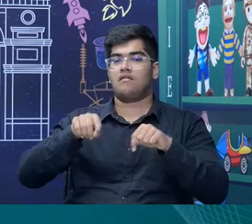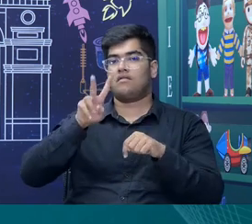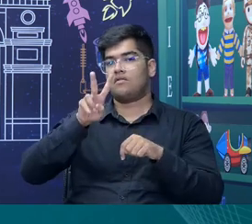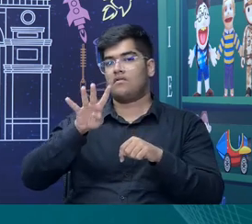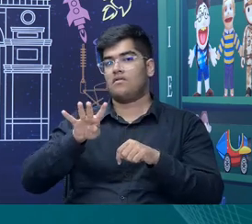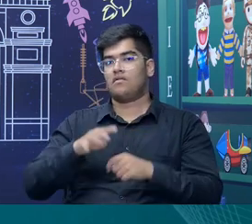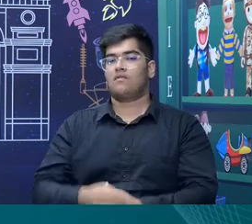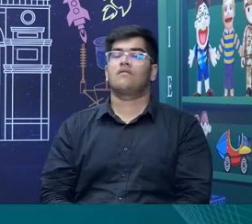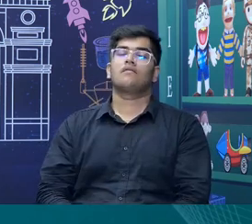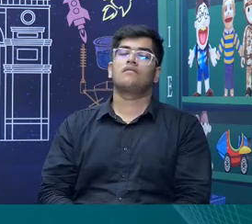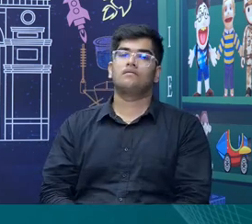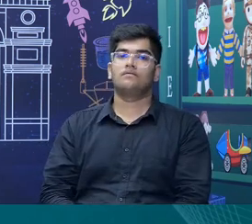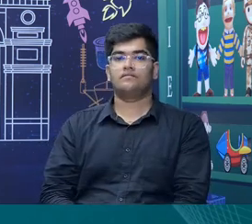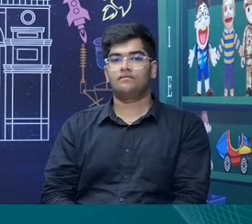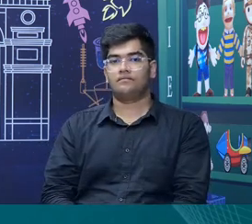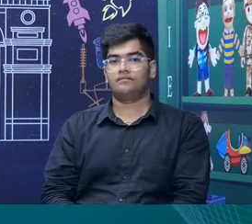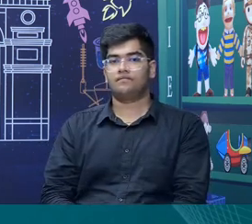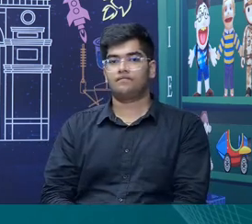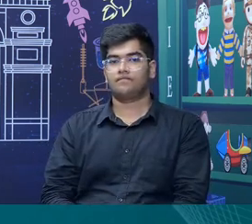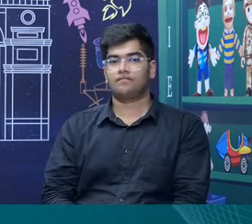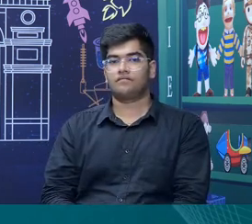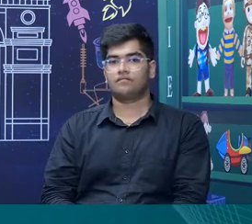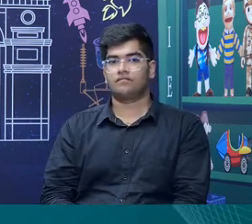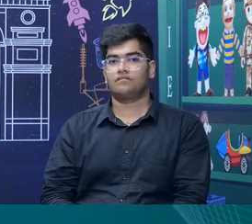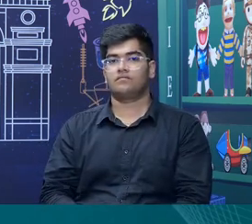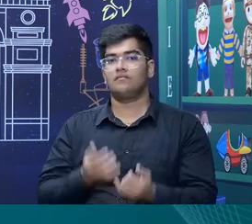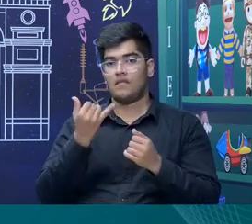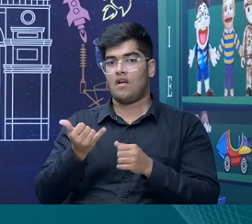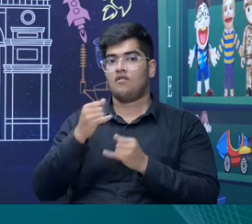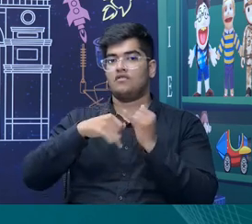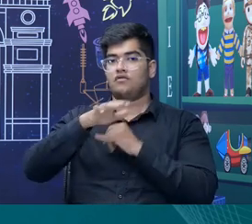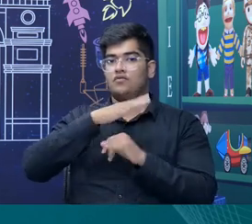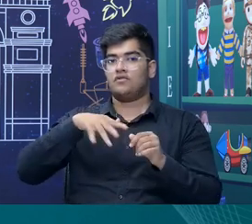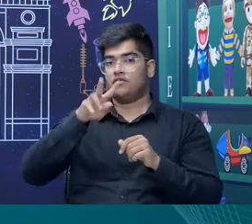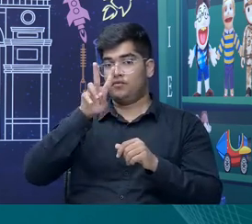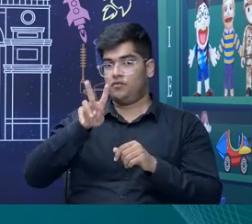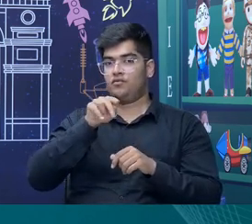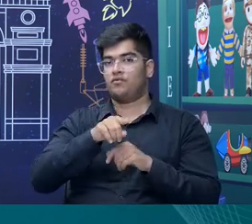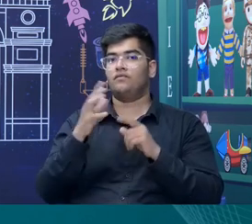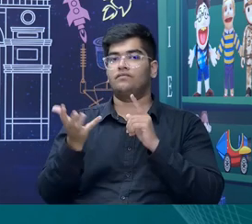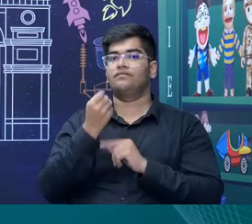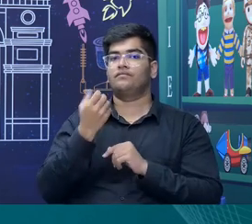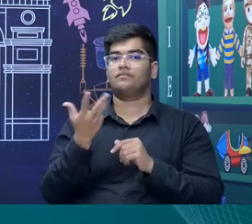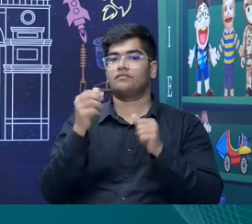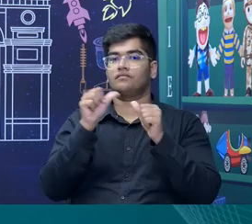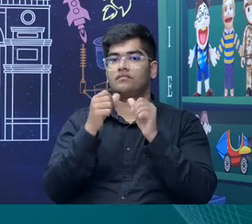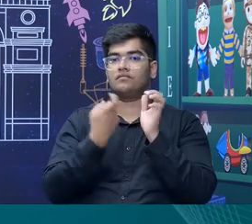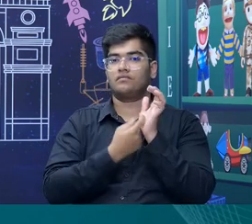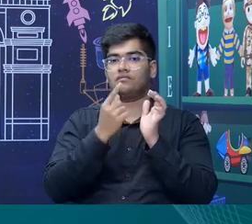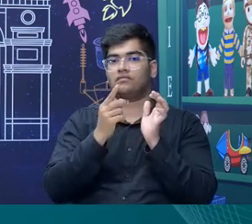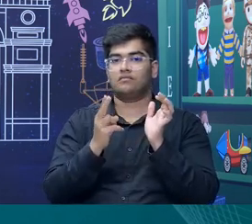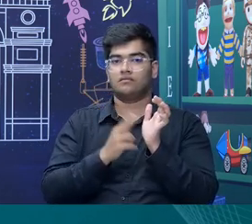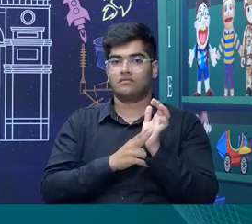10 by 24 so in second situation we can say that for our own